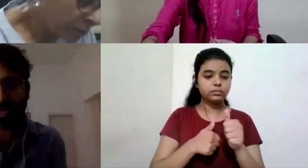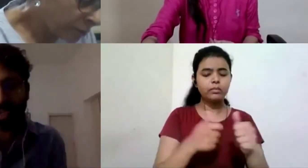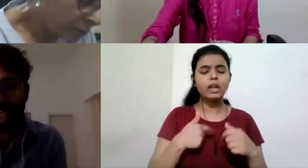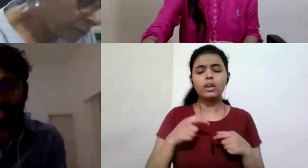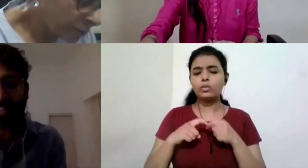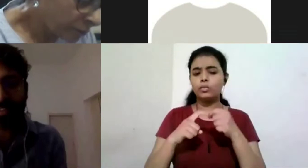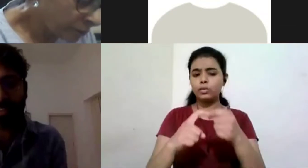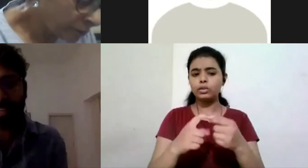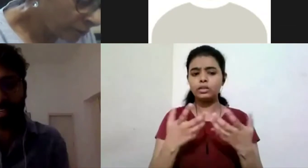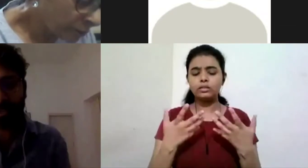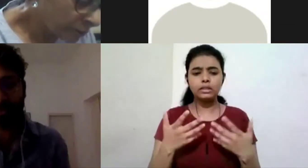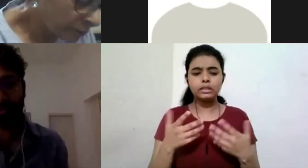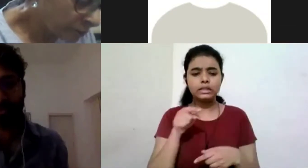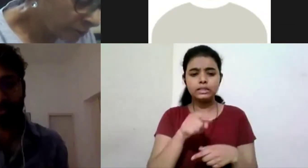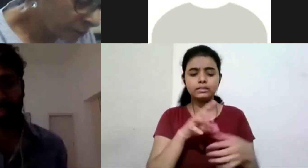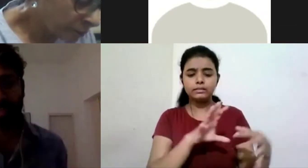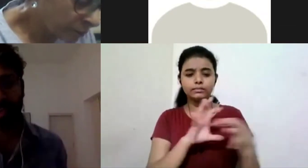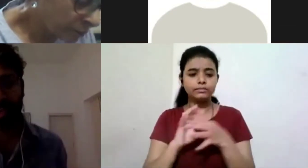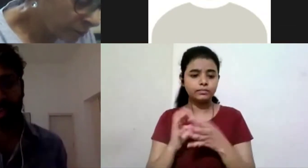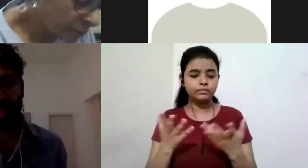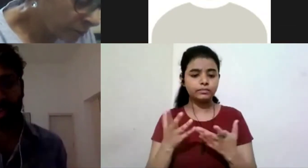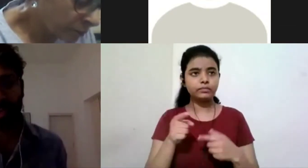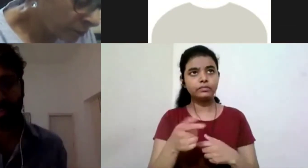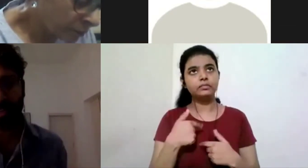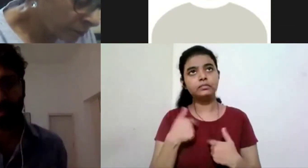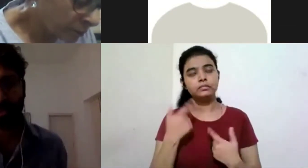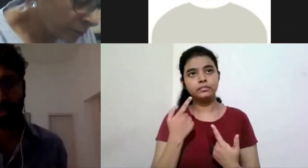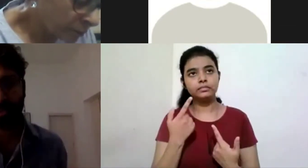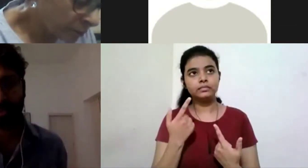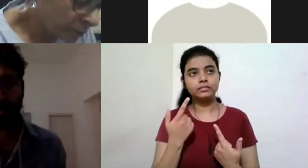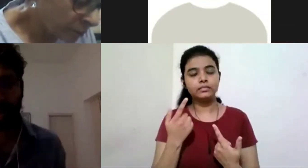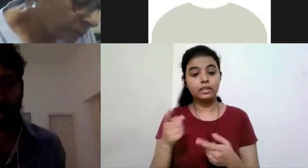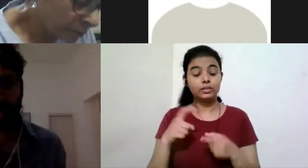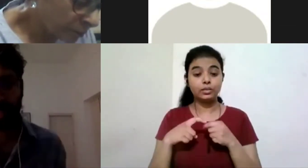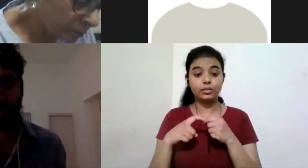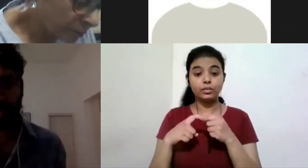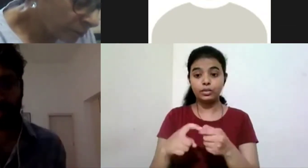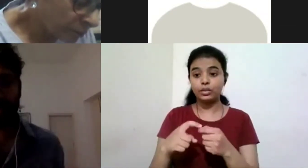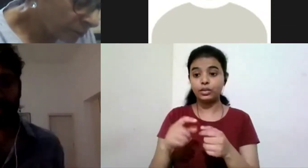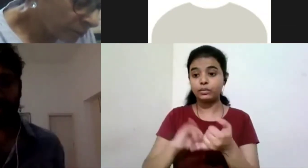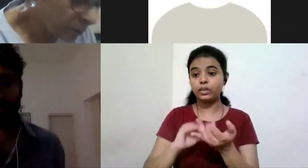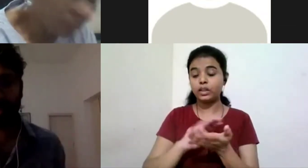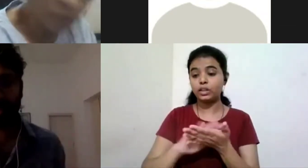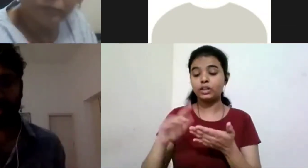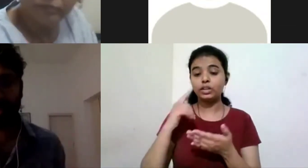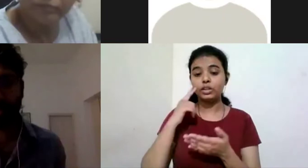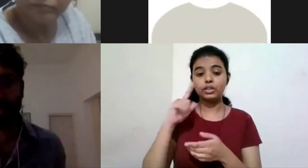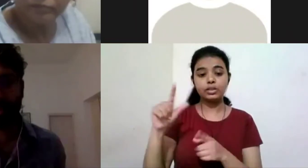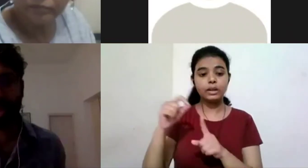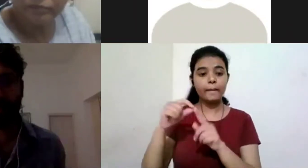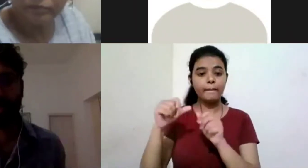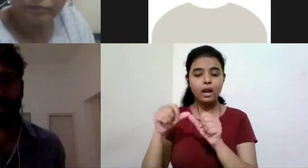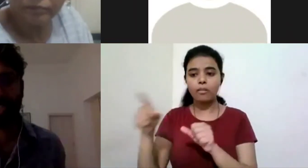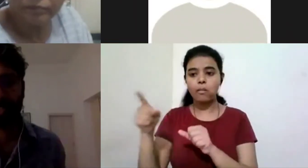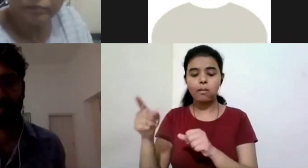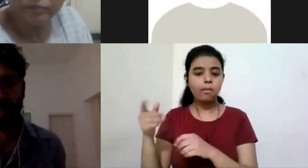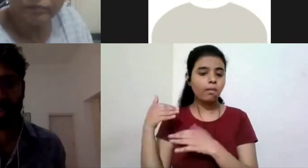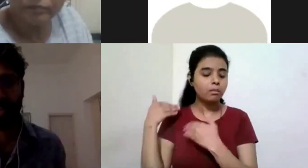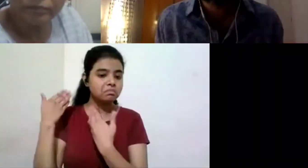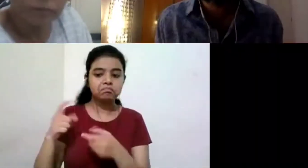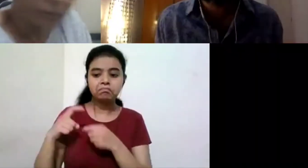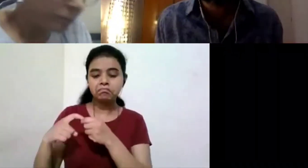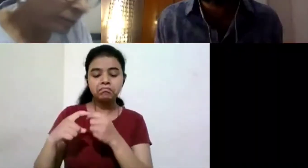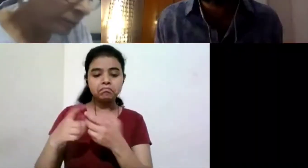do we, and this relates to the question that Shilpa Anand has been raising for some time, how do we